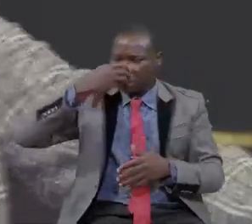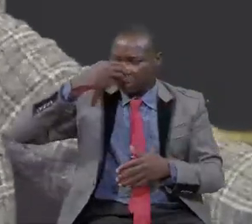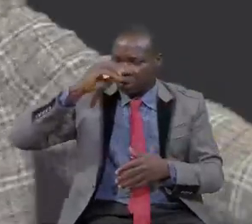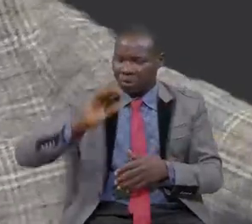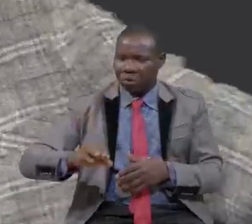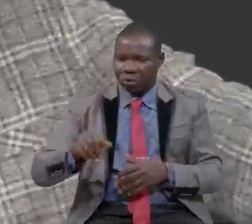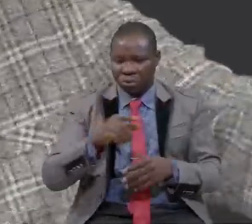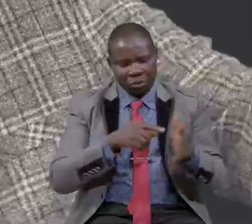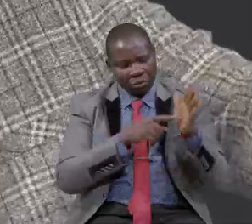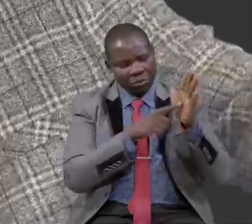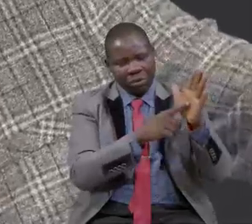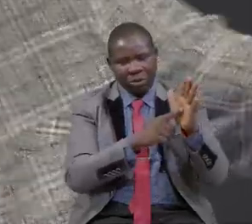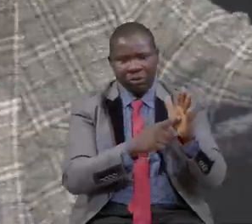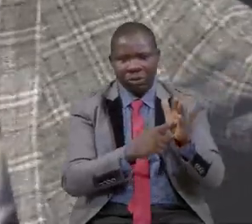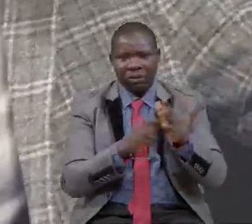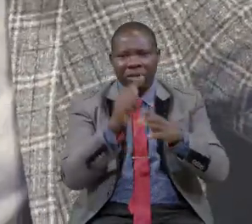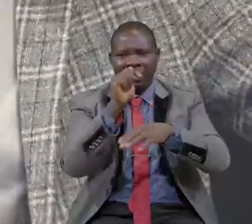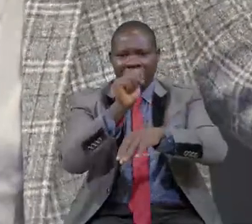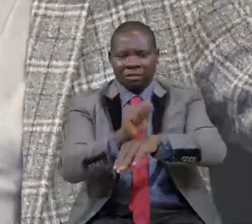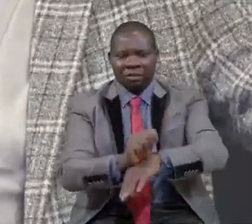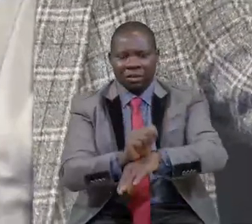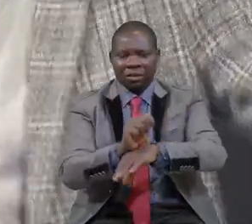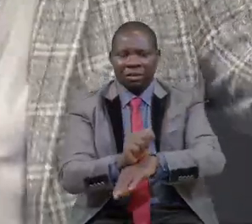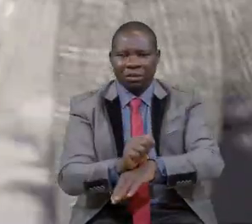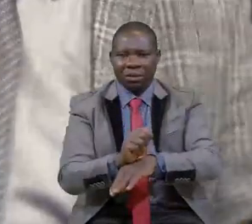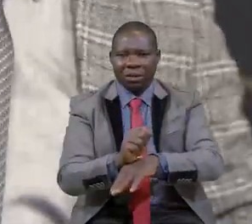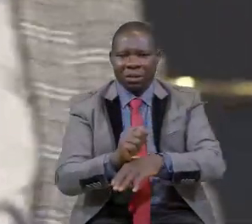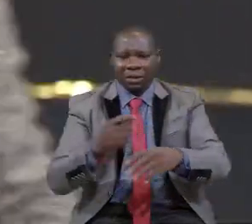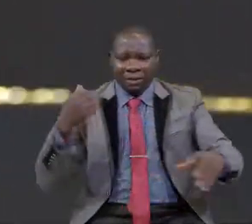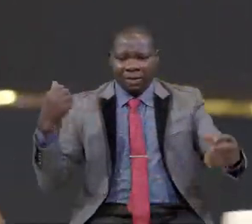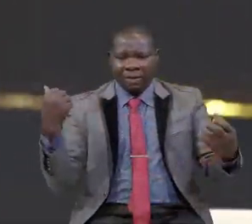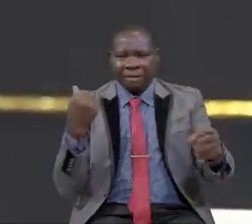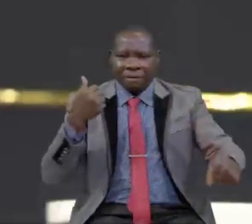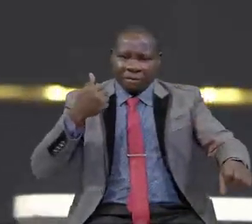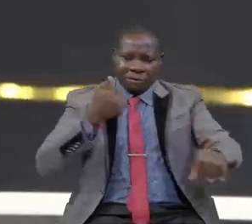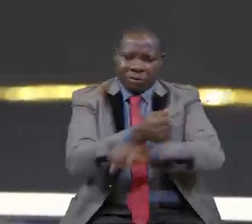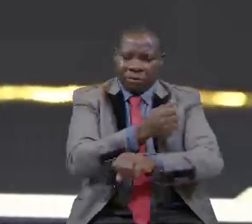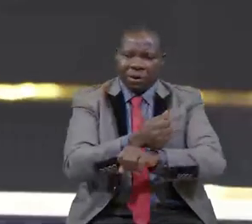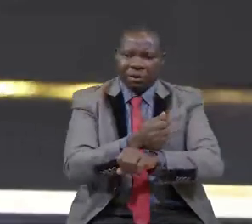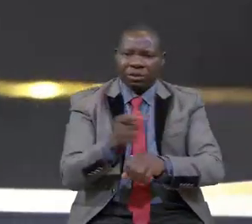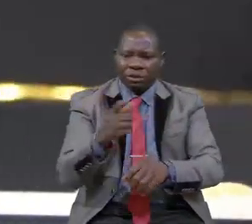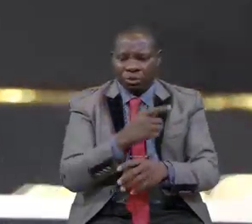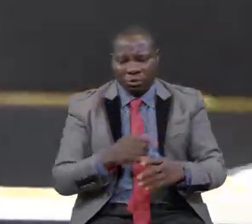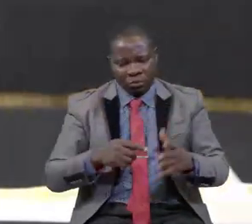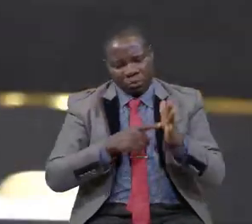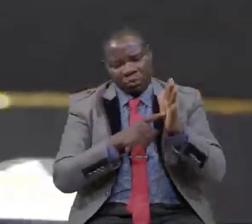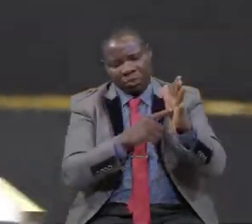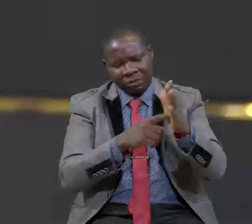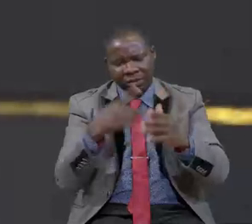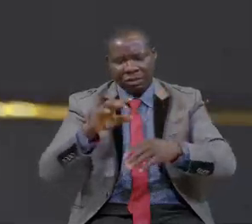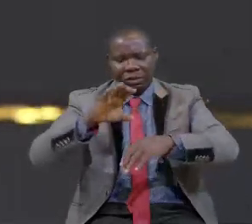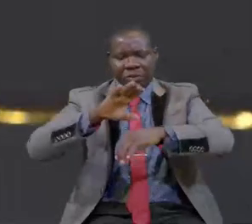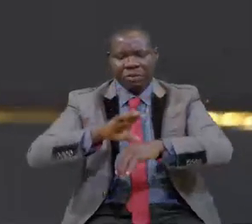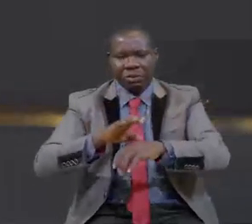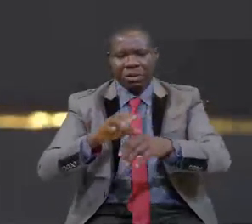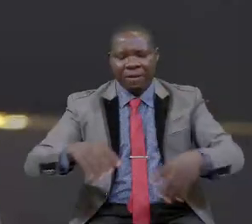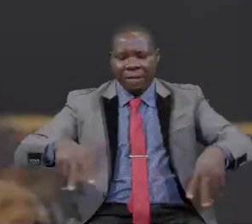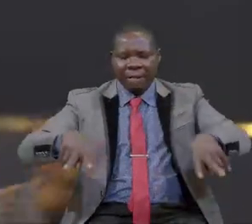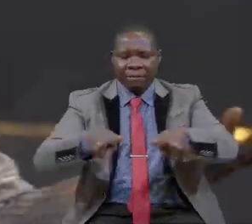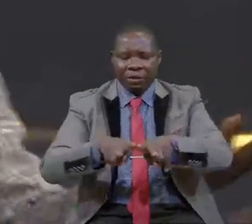manifest traditional violence. You manifest the cultural values of your